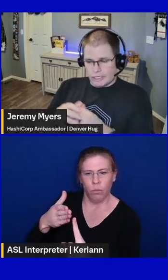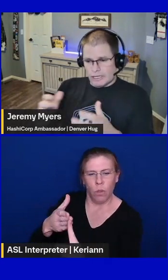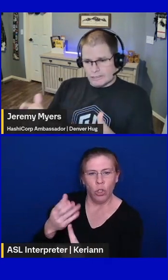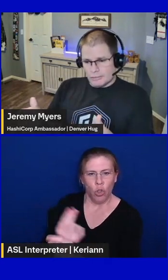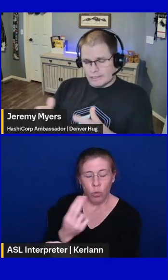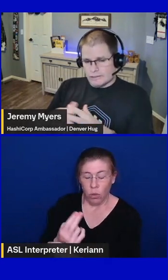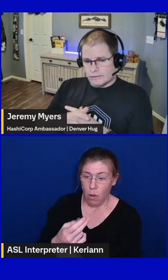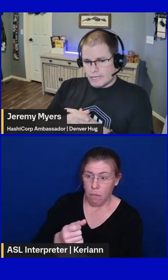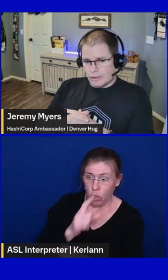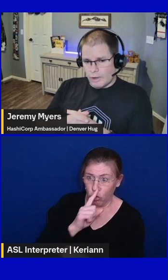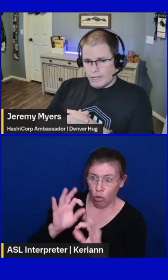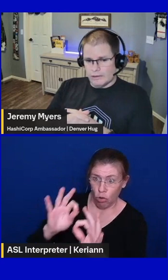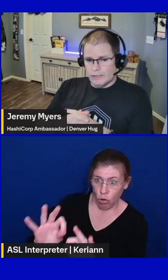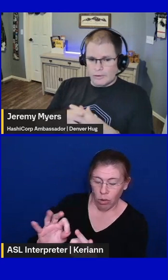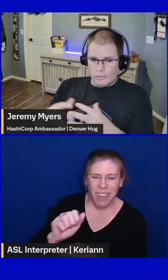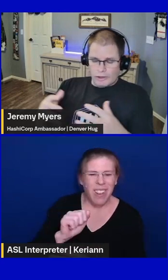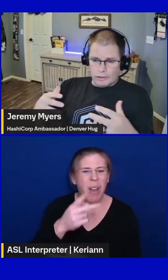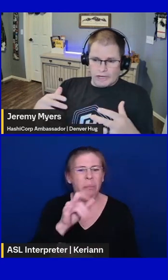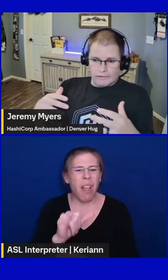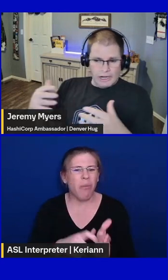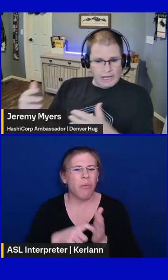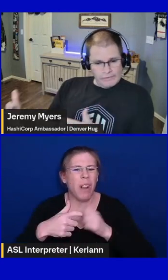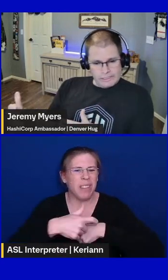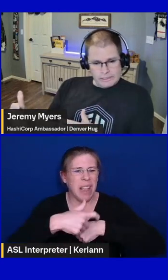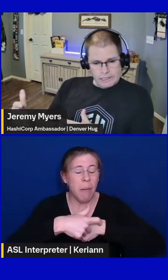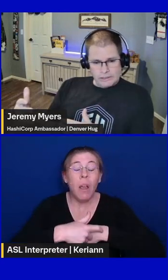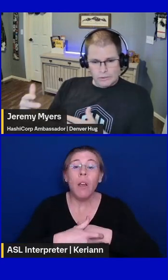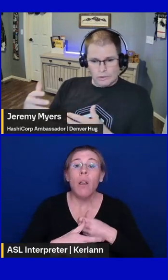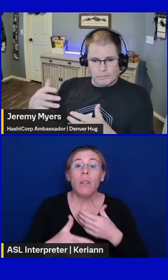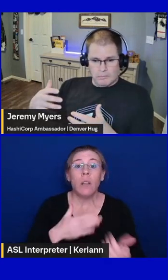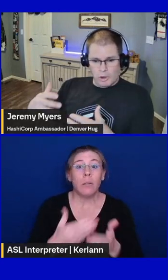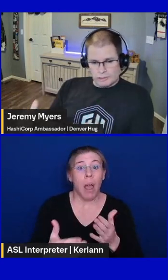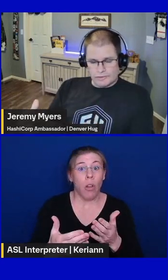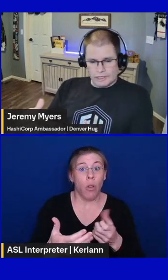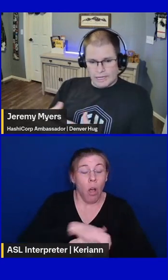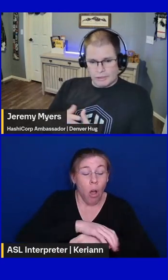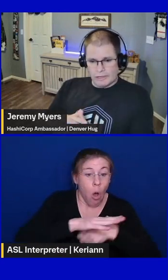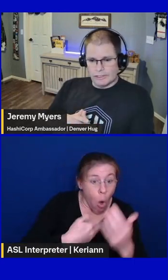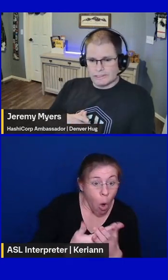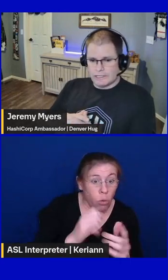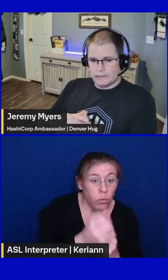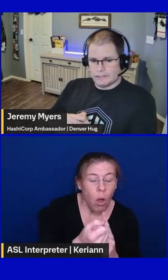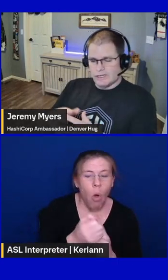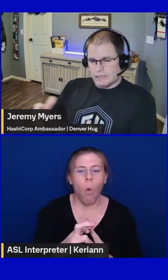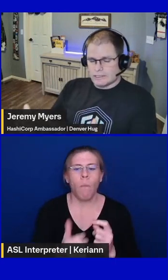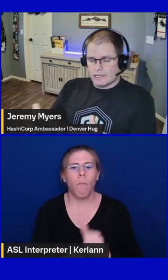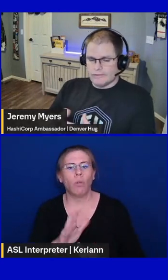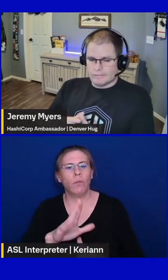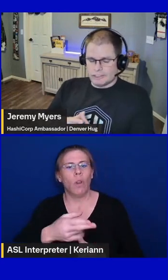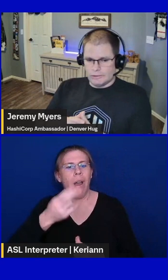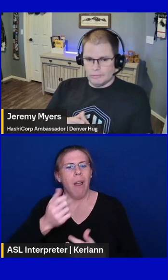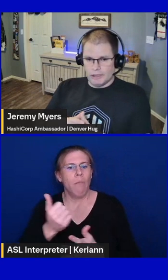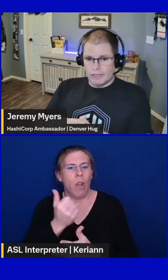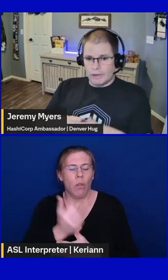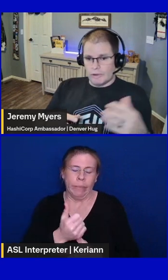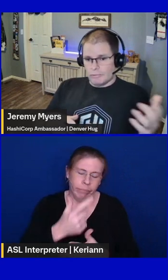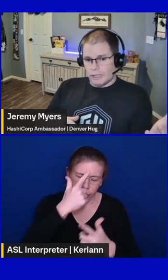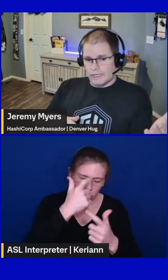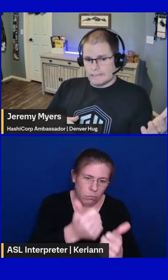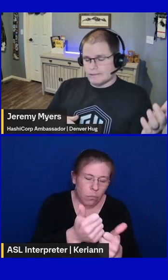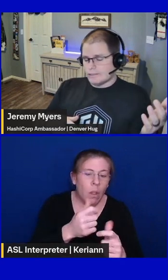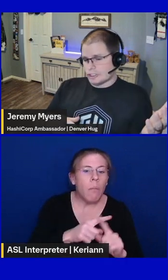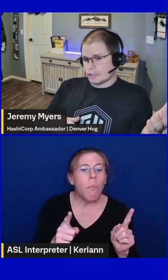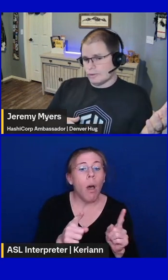good. Because applies do take a while, whether you cover every scenario or most of your high priority scenarios is kind of up to you. But